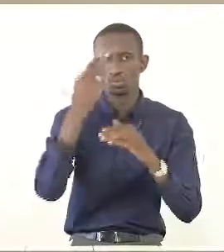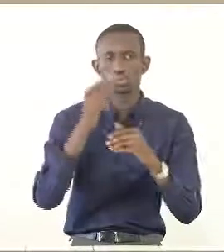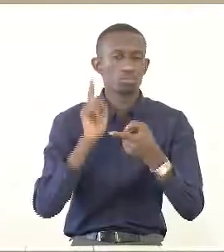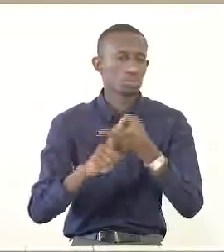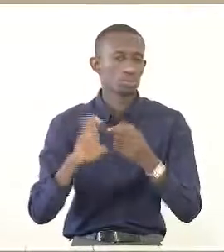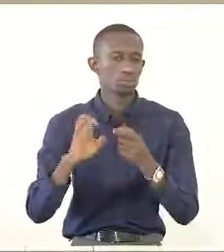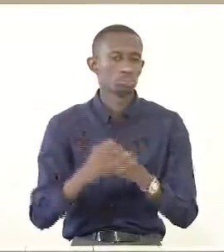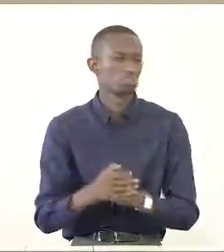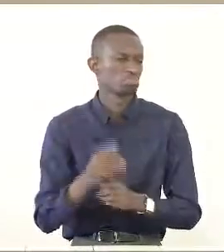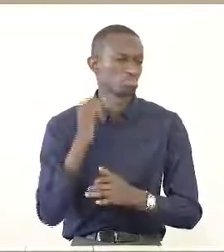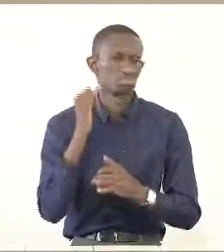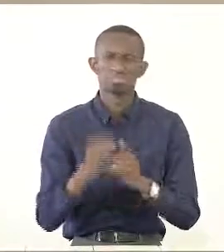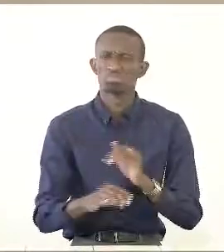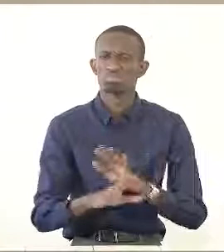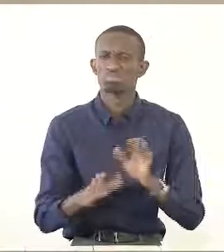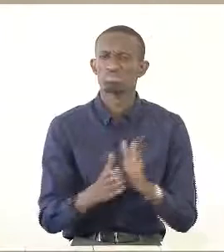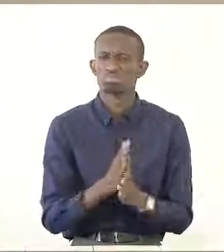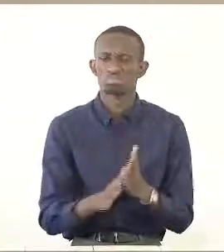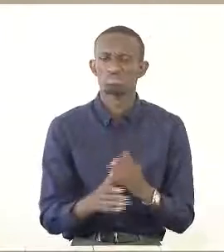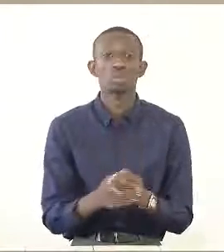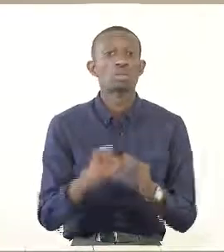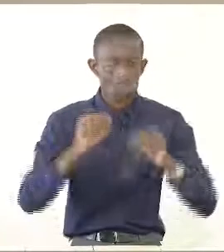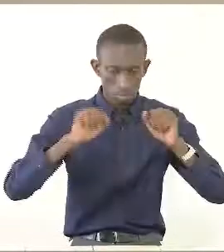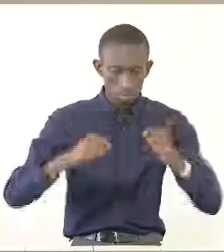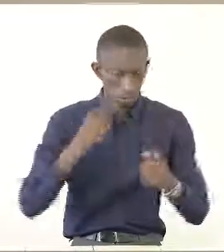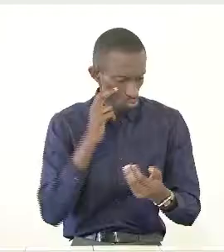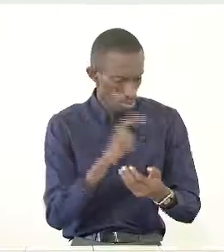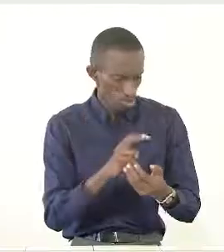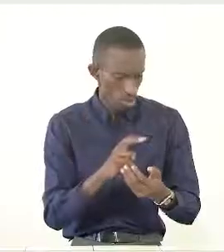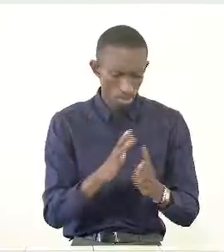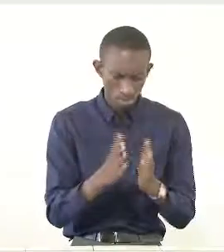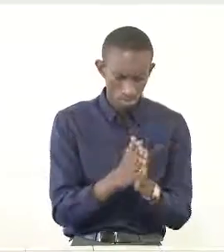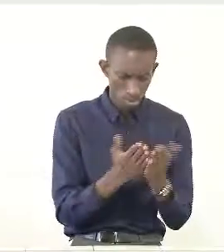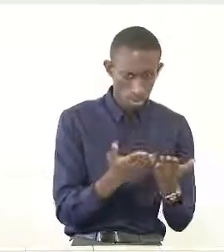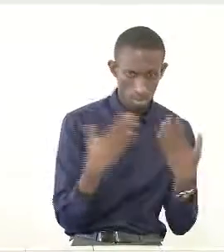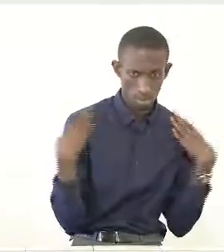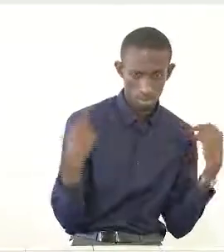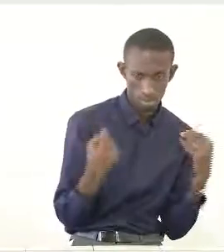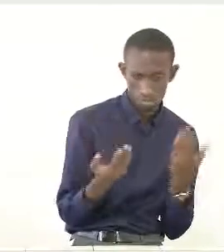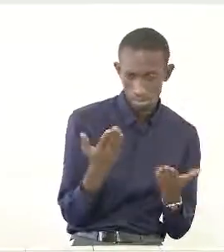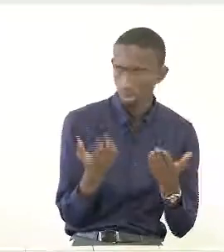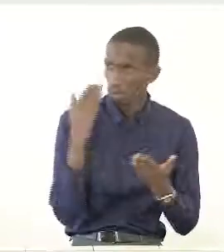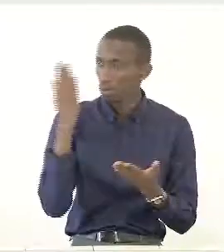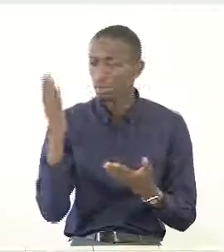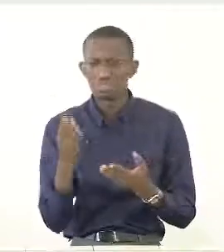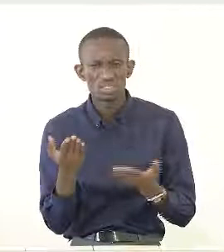done. You can check with those answers. I hope they are the same.